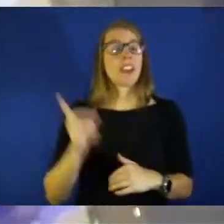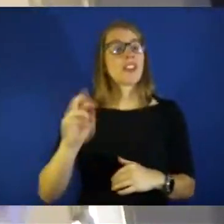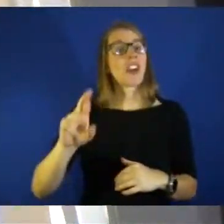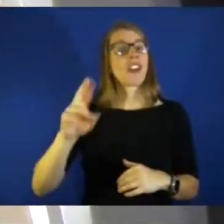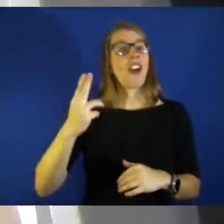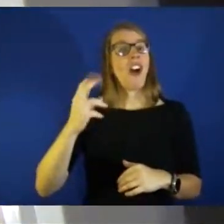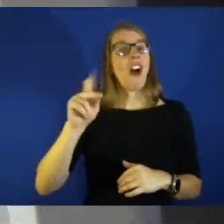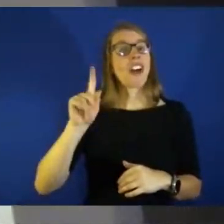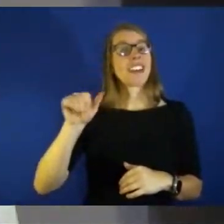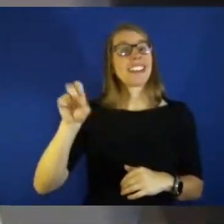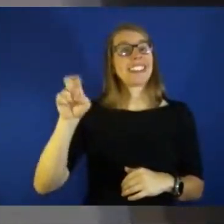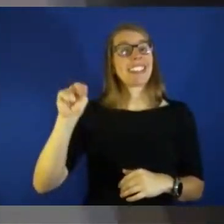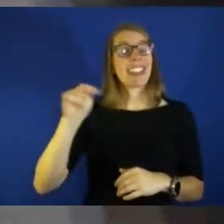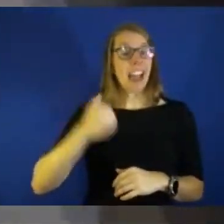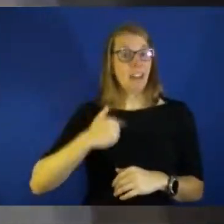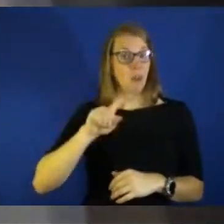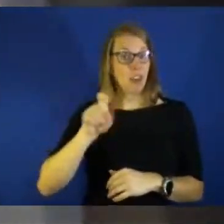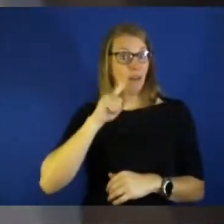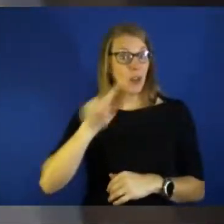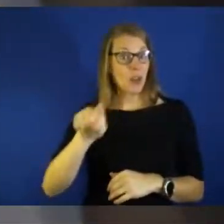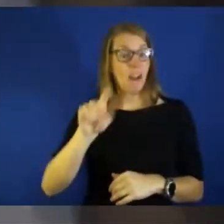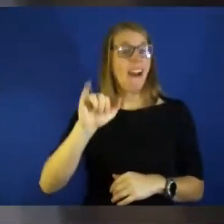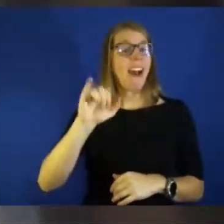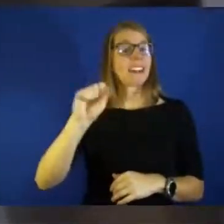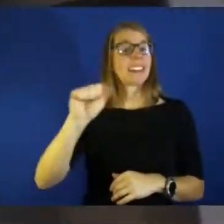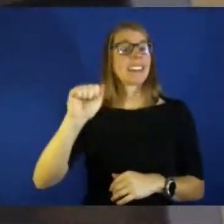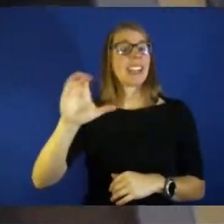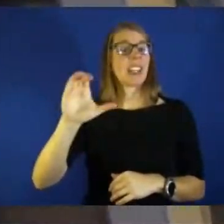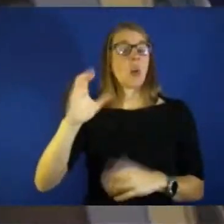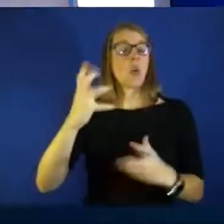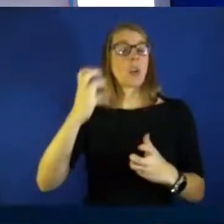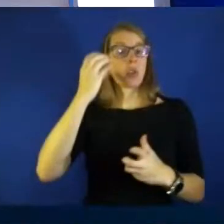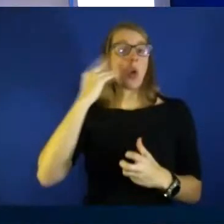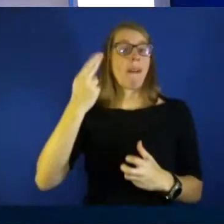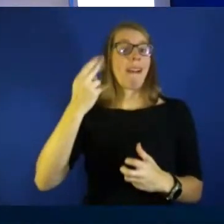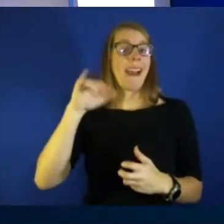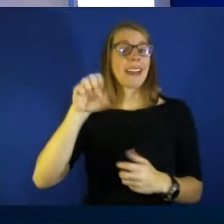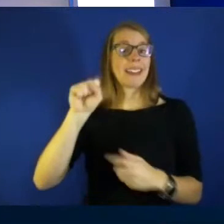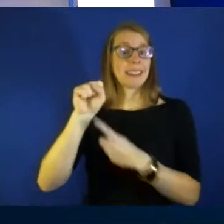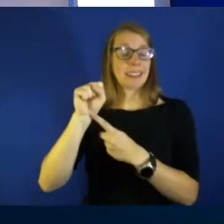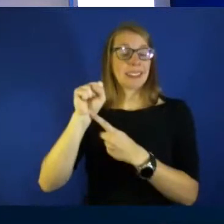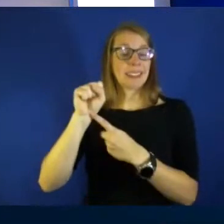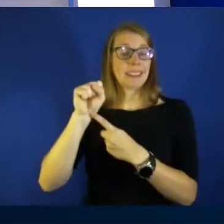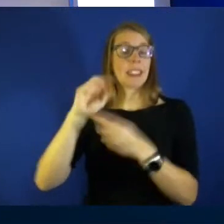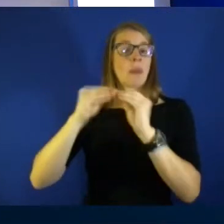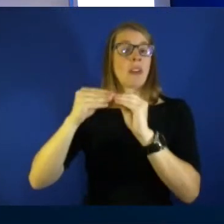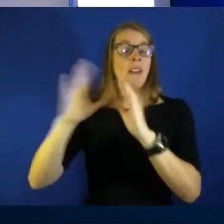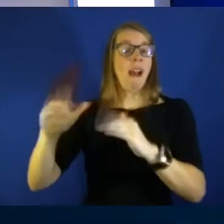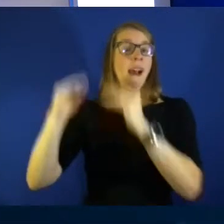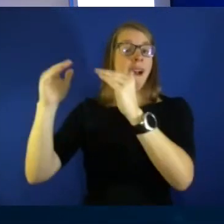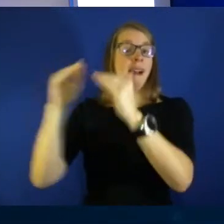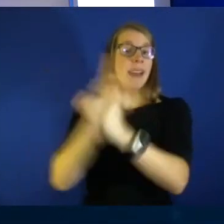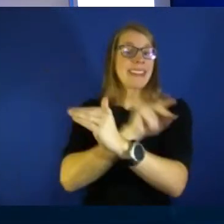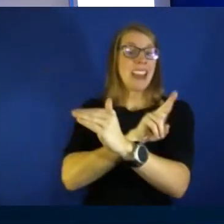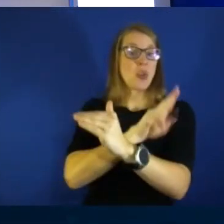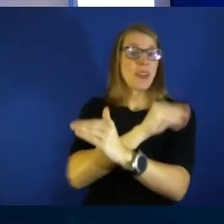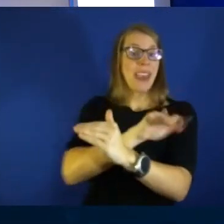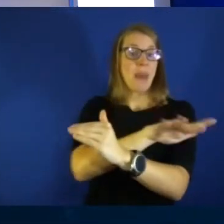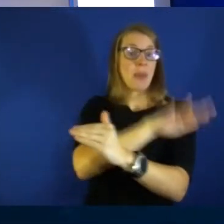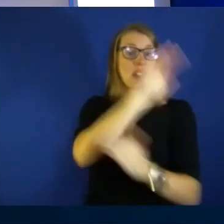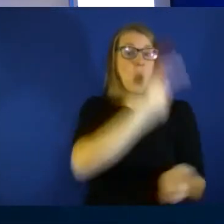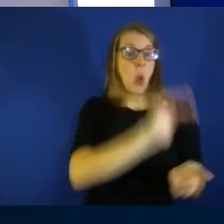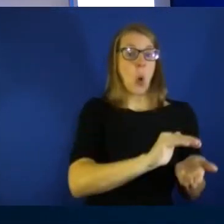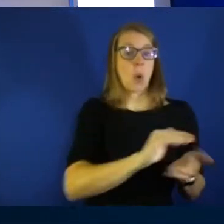for you. Yeah. Isaac wants to know, with Hayes numbers high and main campus relatively low, how many